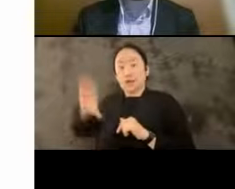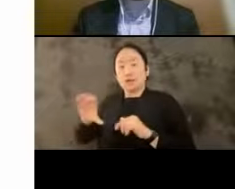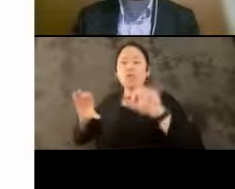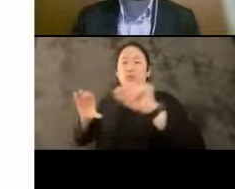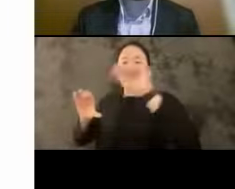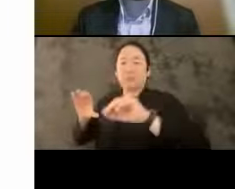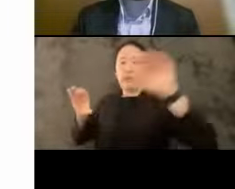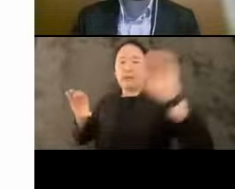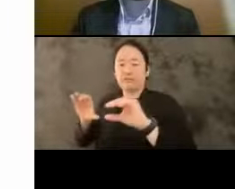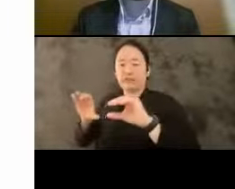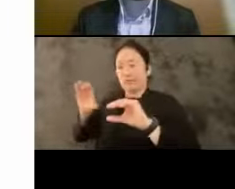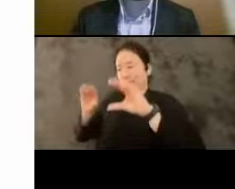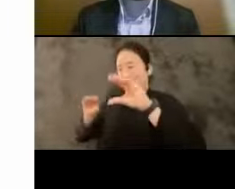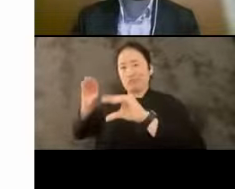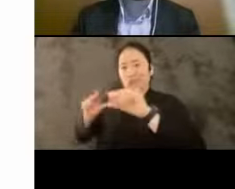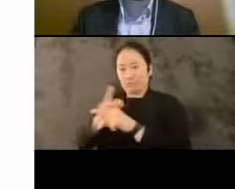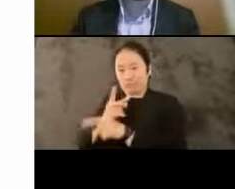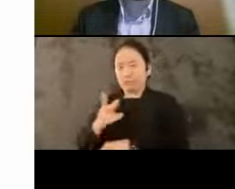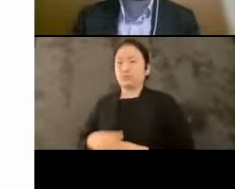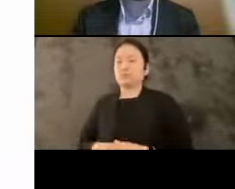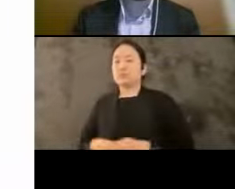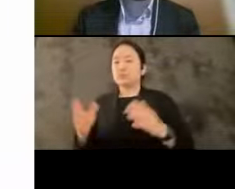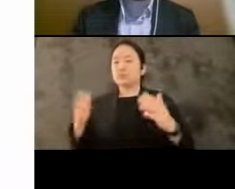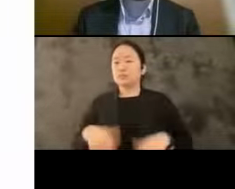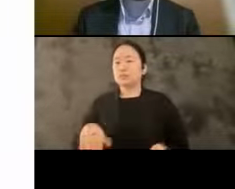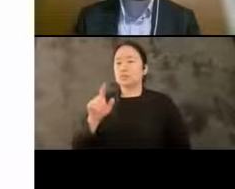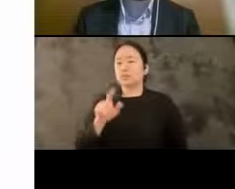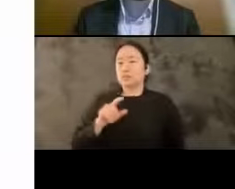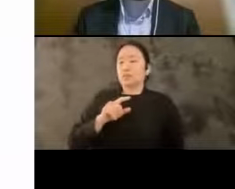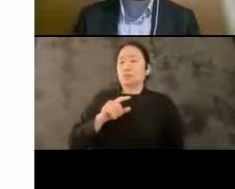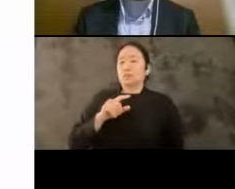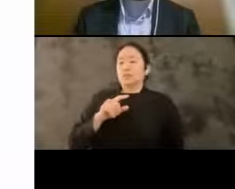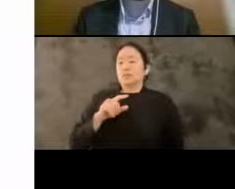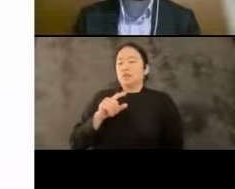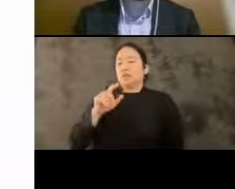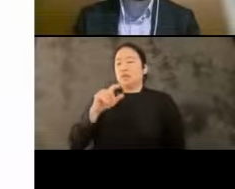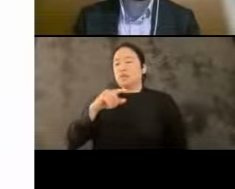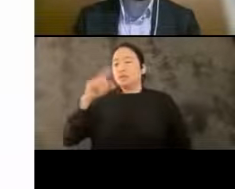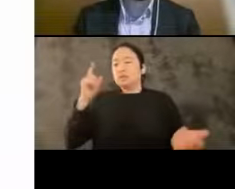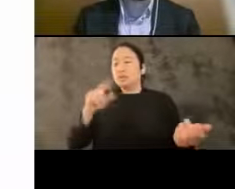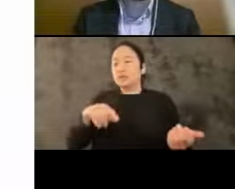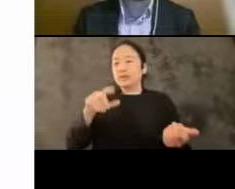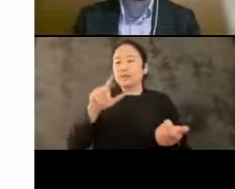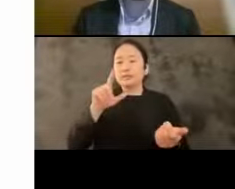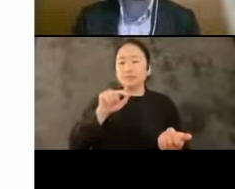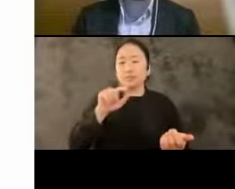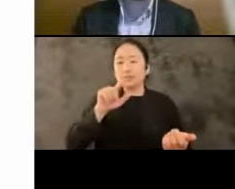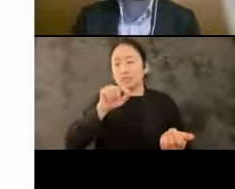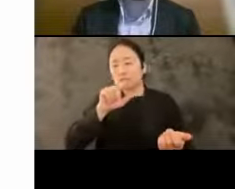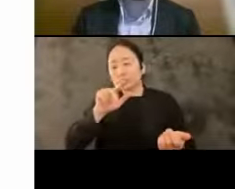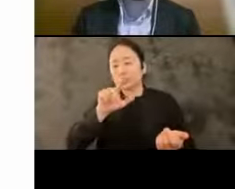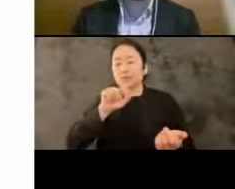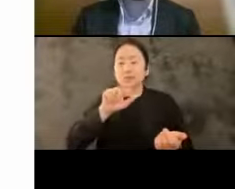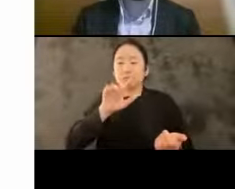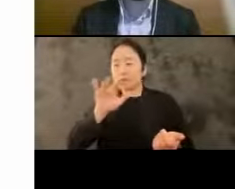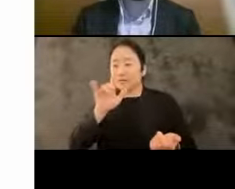2025. The project will go through environmental documentation, design, and construction